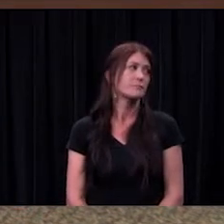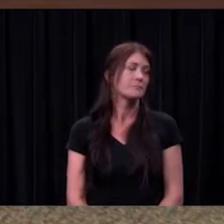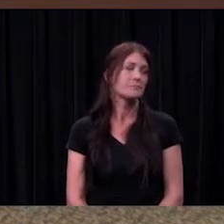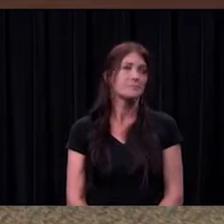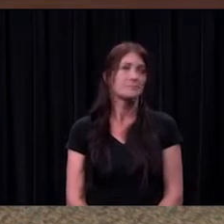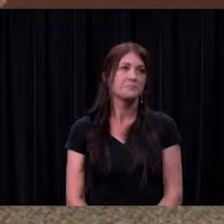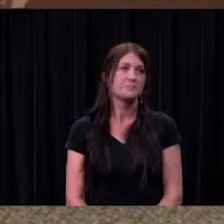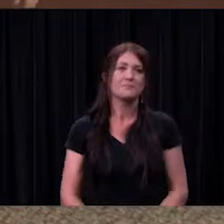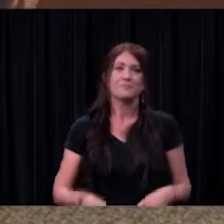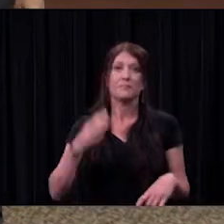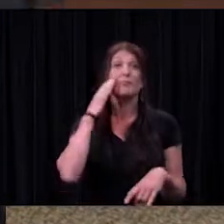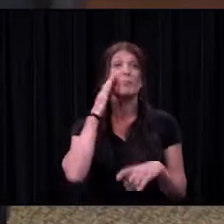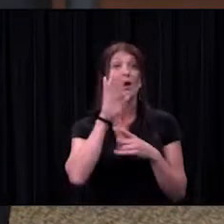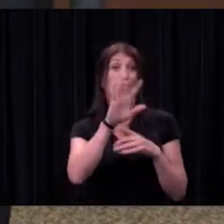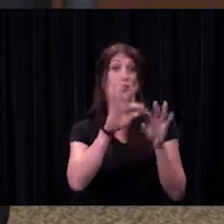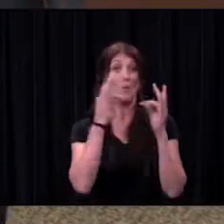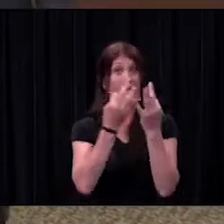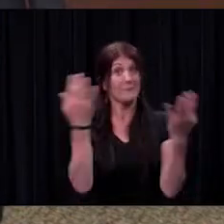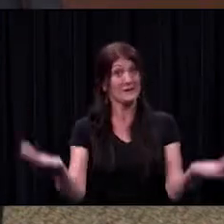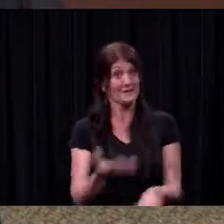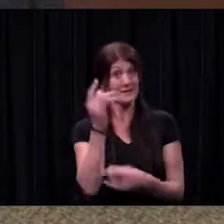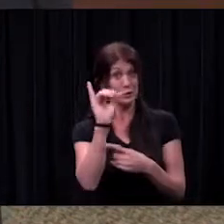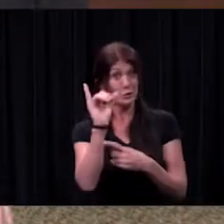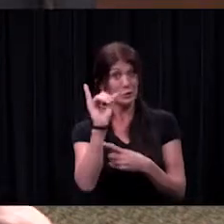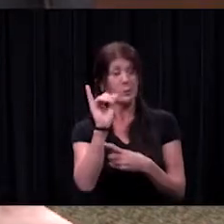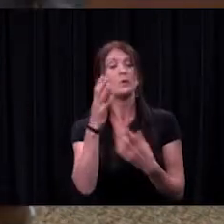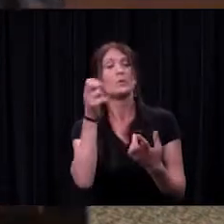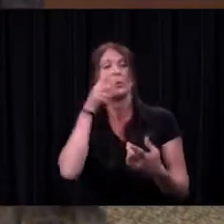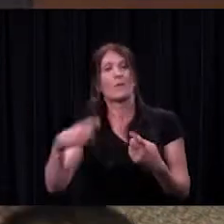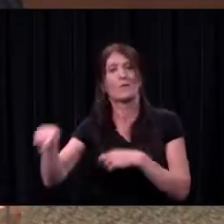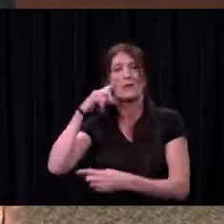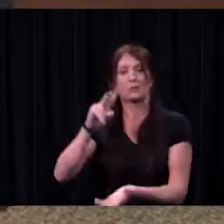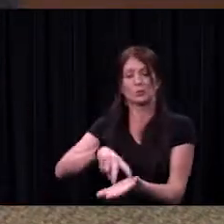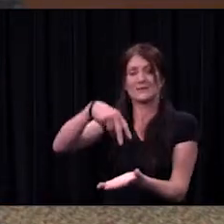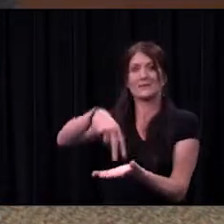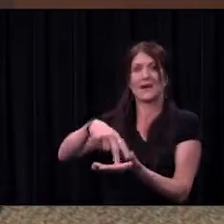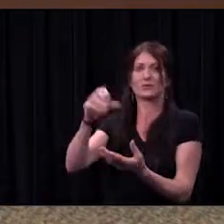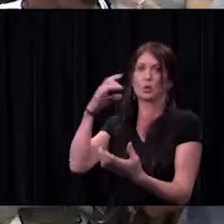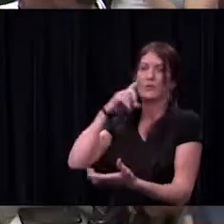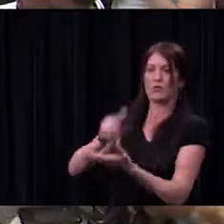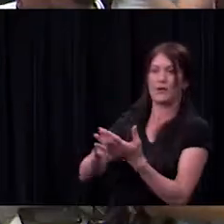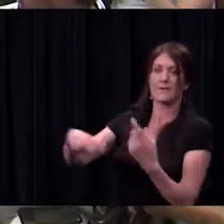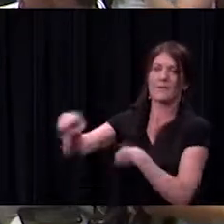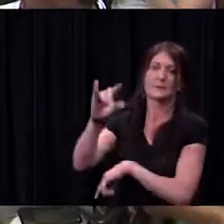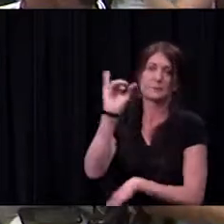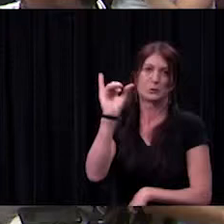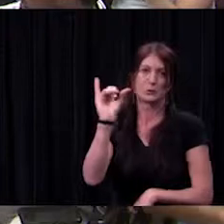And I know your family is here as well. We'd love for them to stand to be recognized as well.